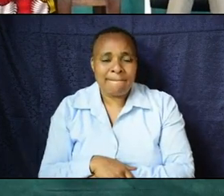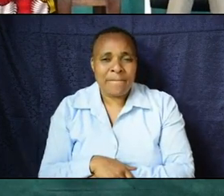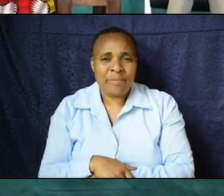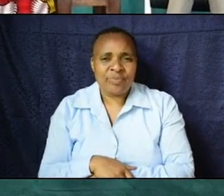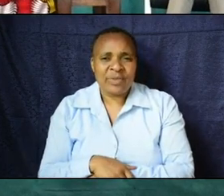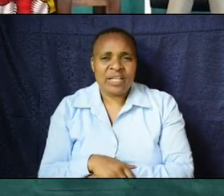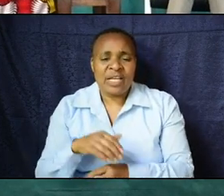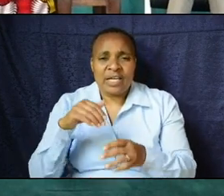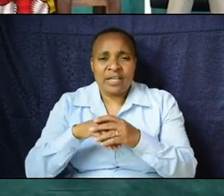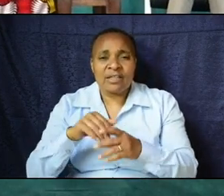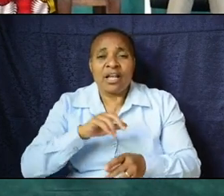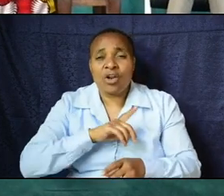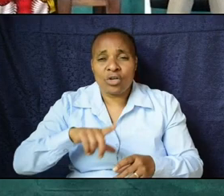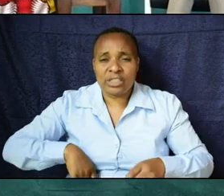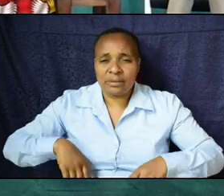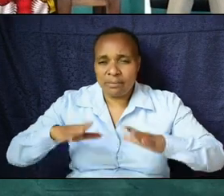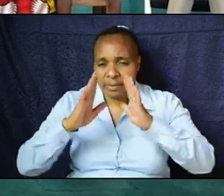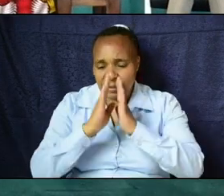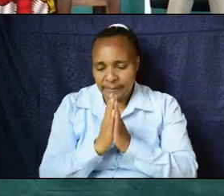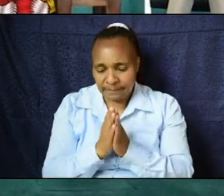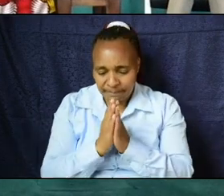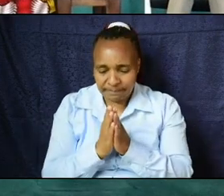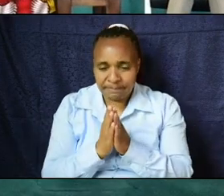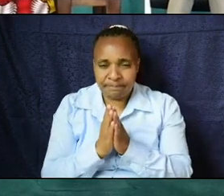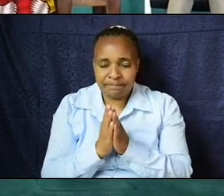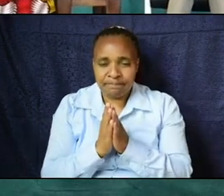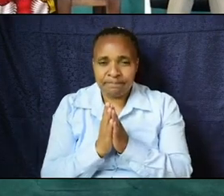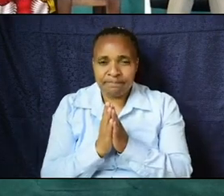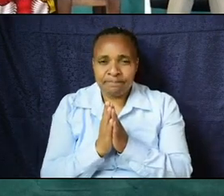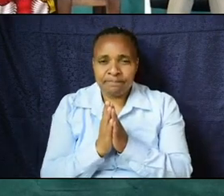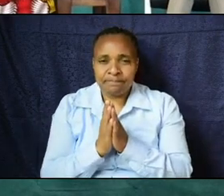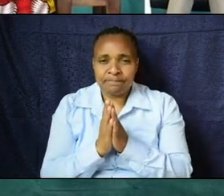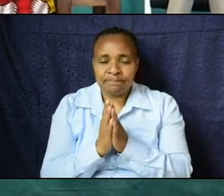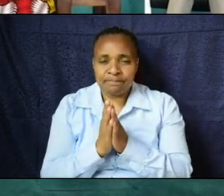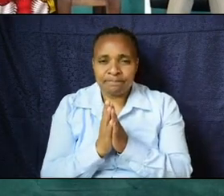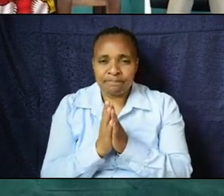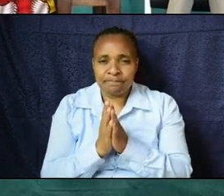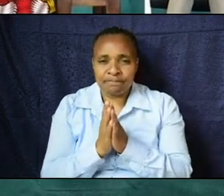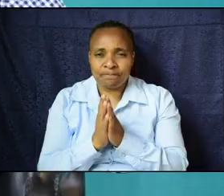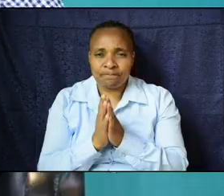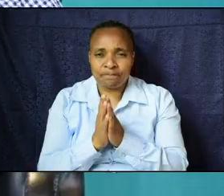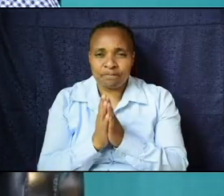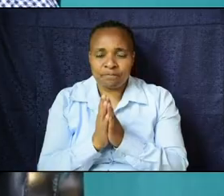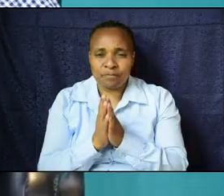Like in the Lord's Prayer, God, it says that